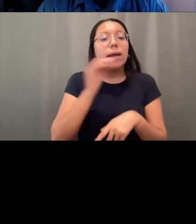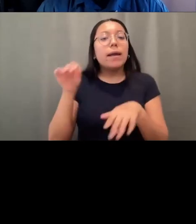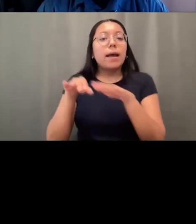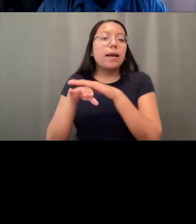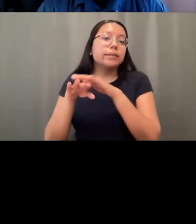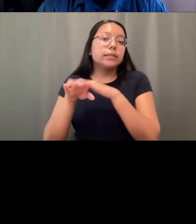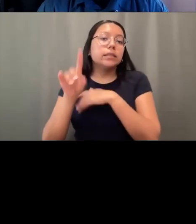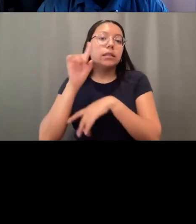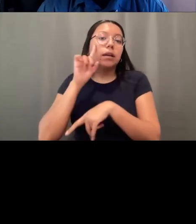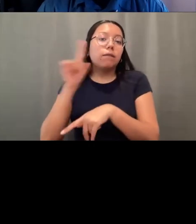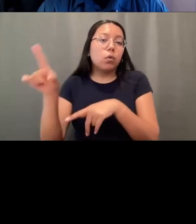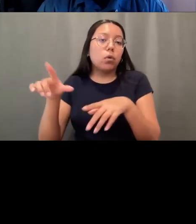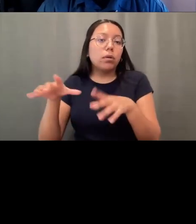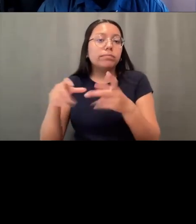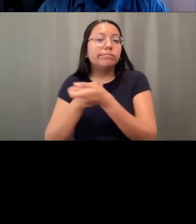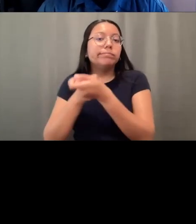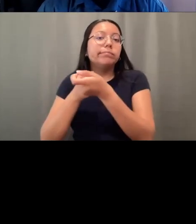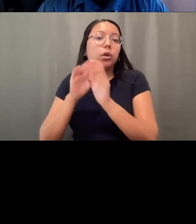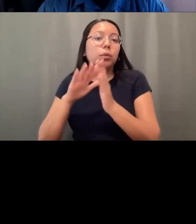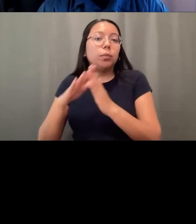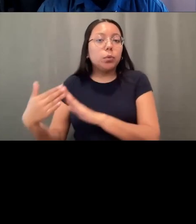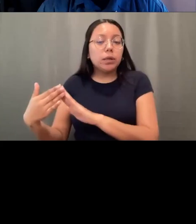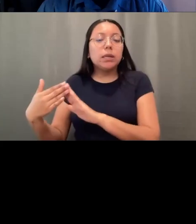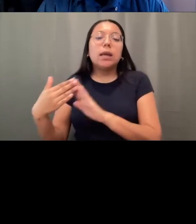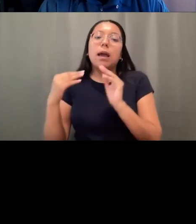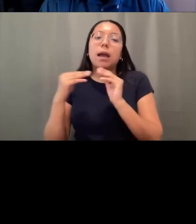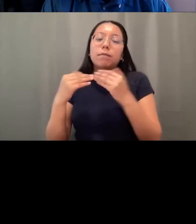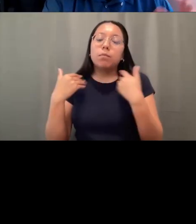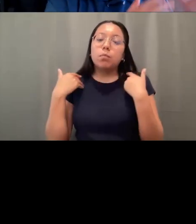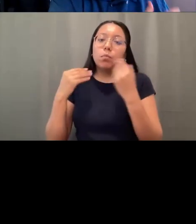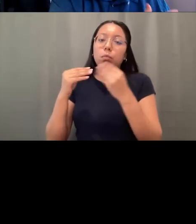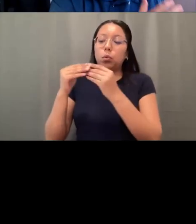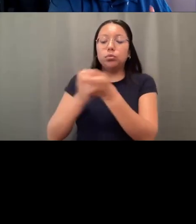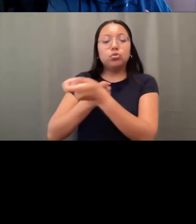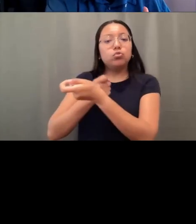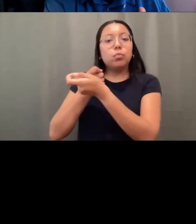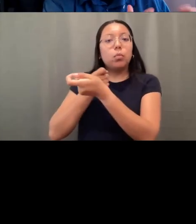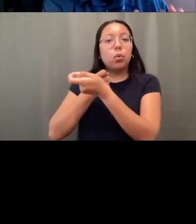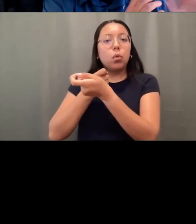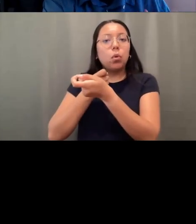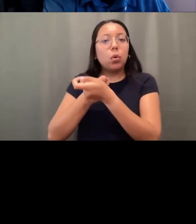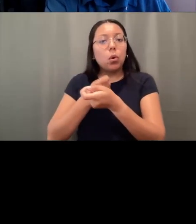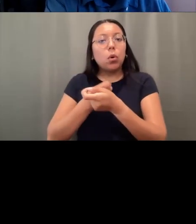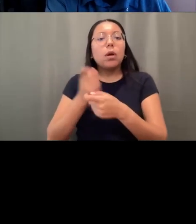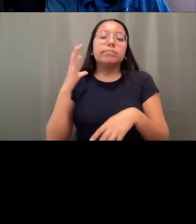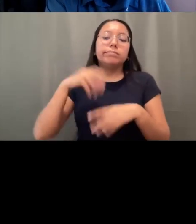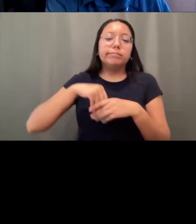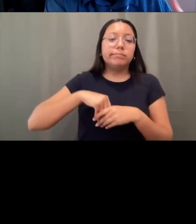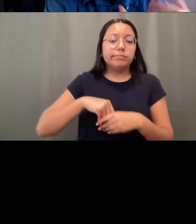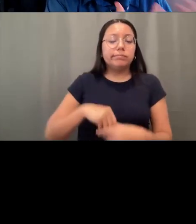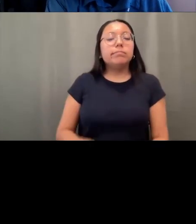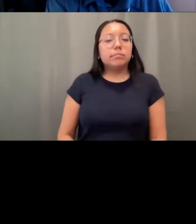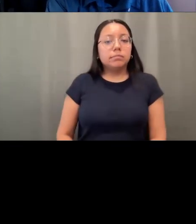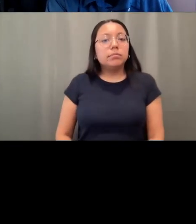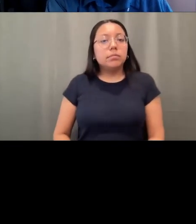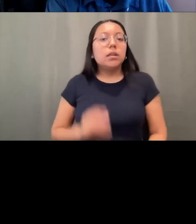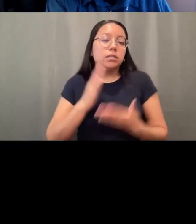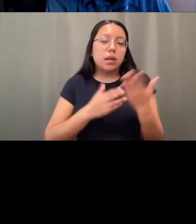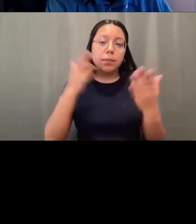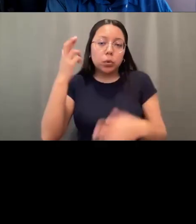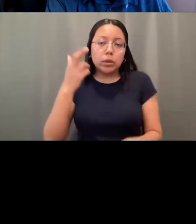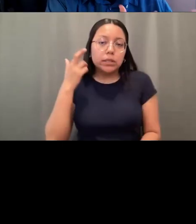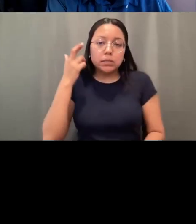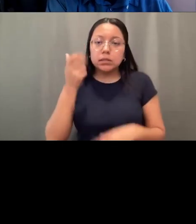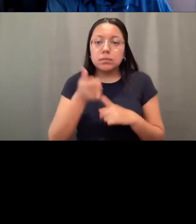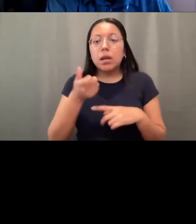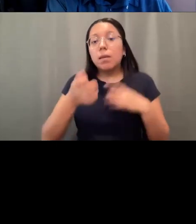less emotional distress and more sense of belonging and support, right? So if some of the reasons are emotional